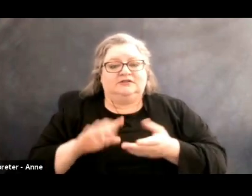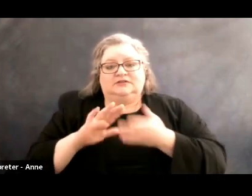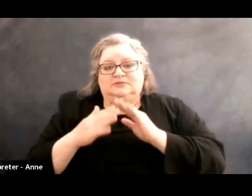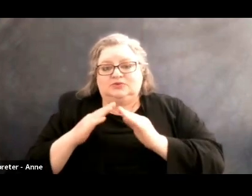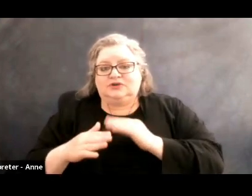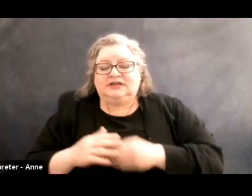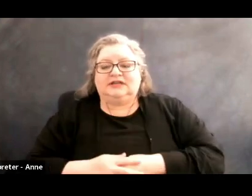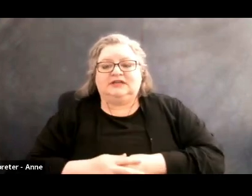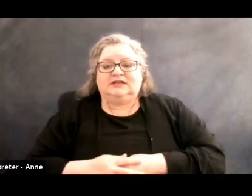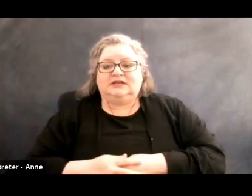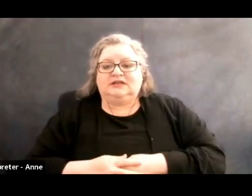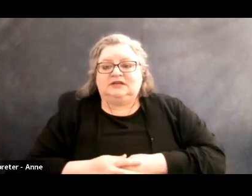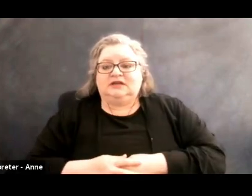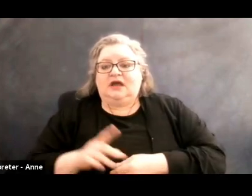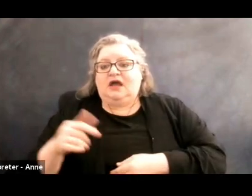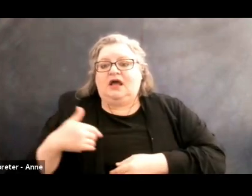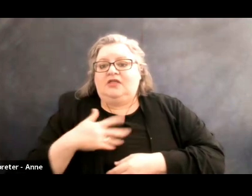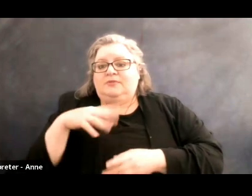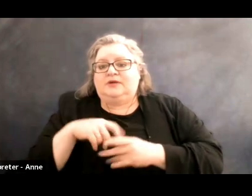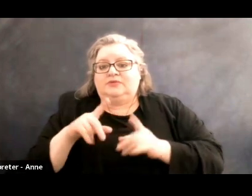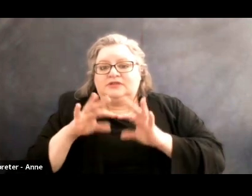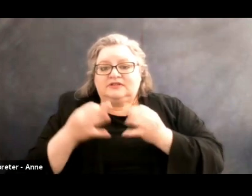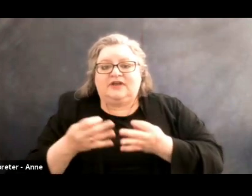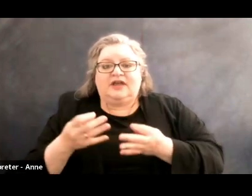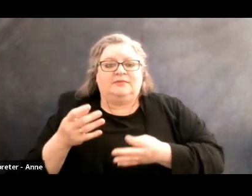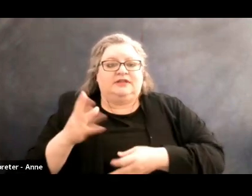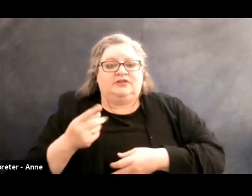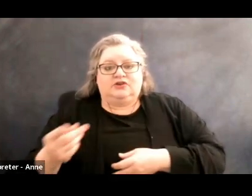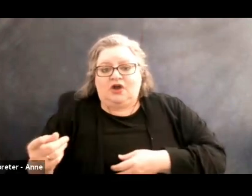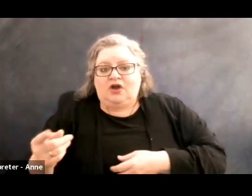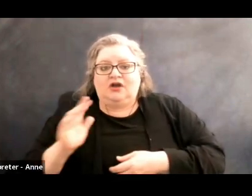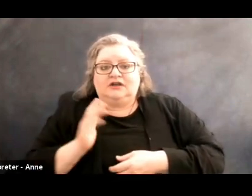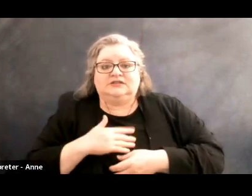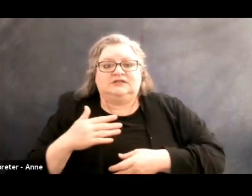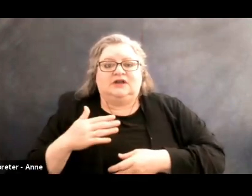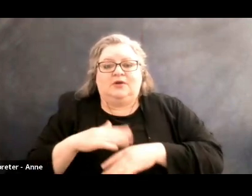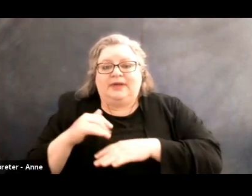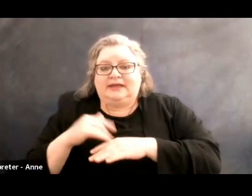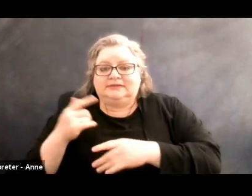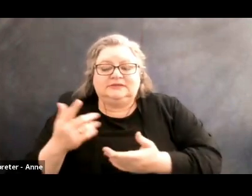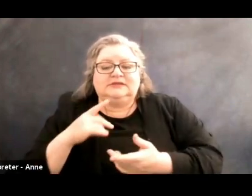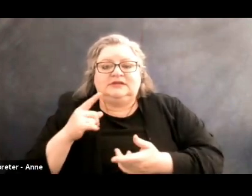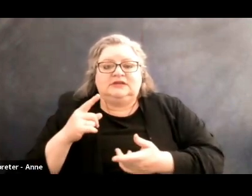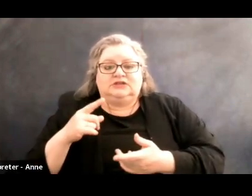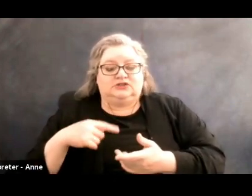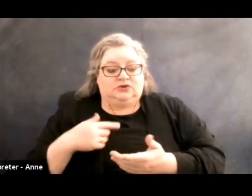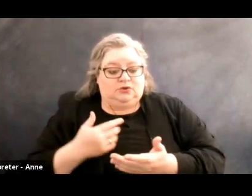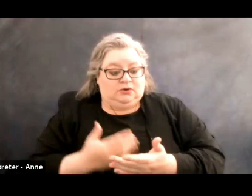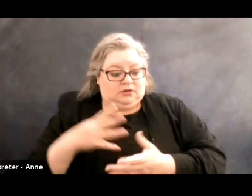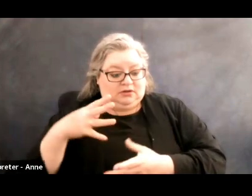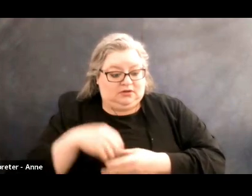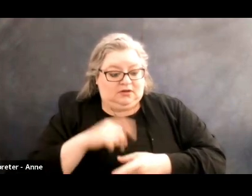community, our other members of our family, our dogs, our pets, to come in as strategies to help